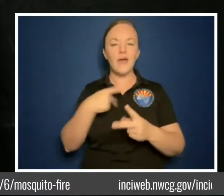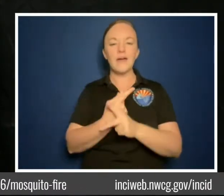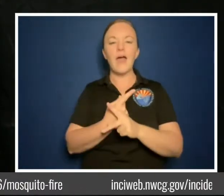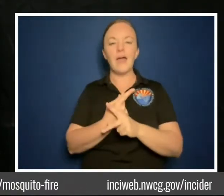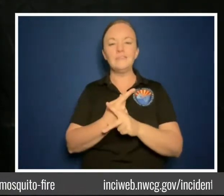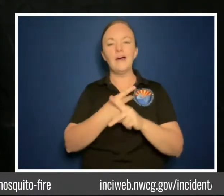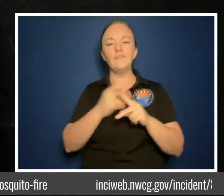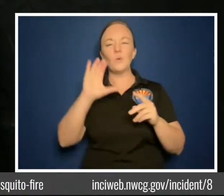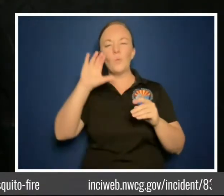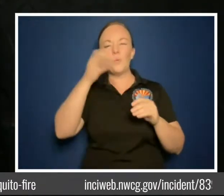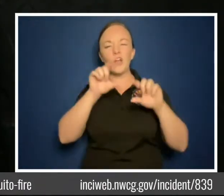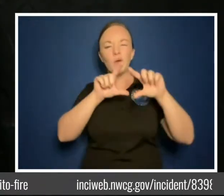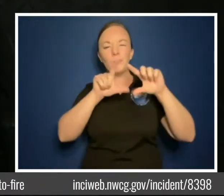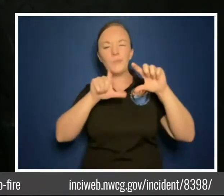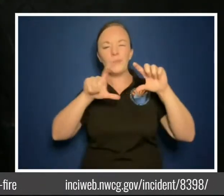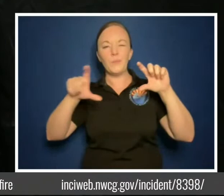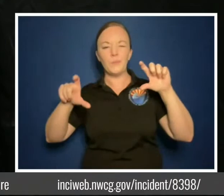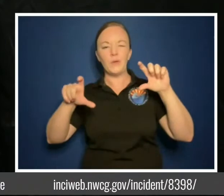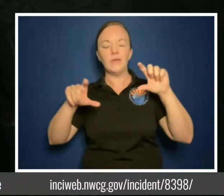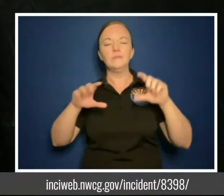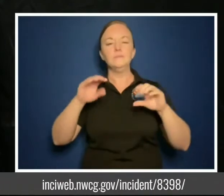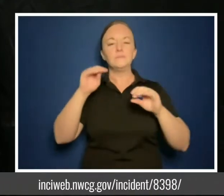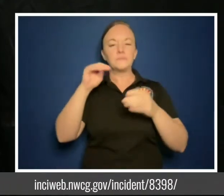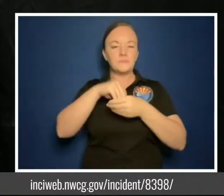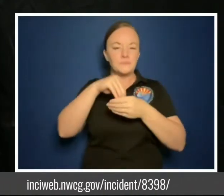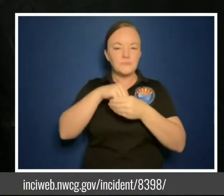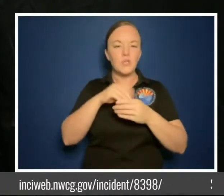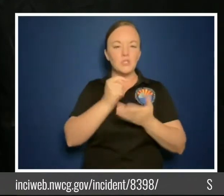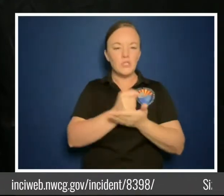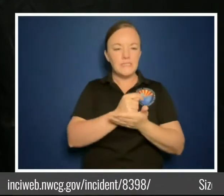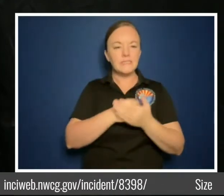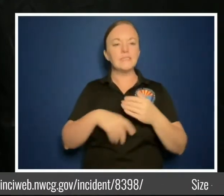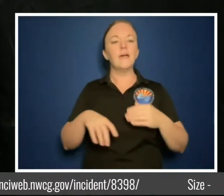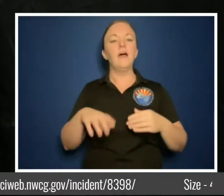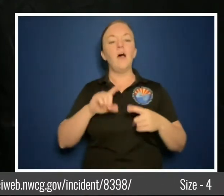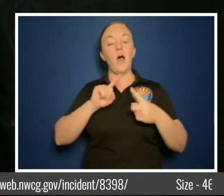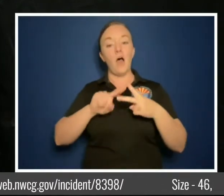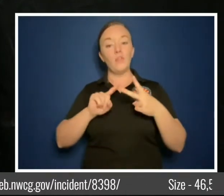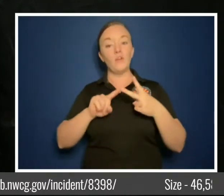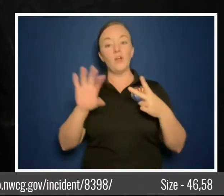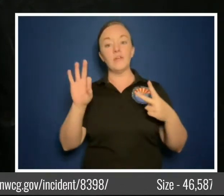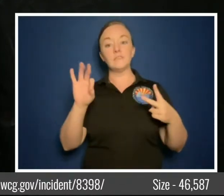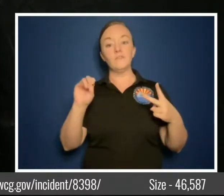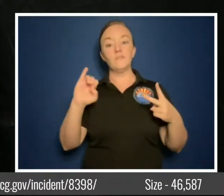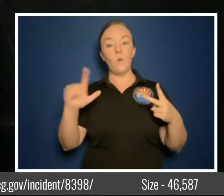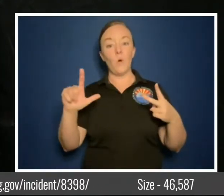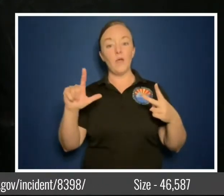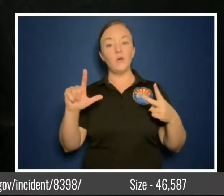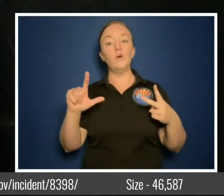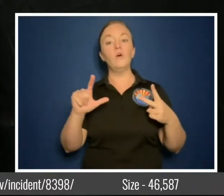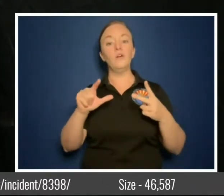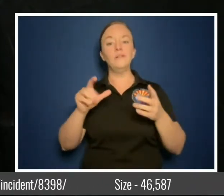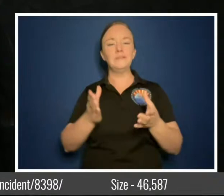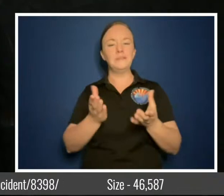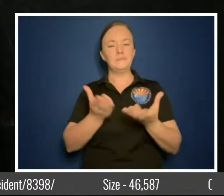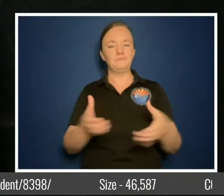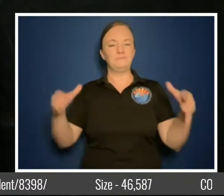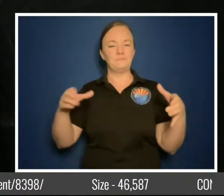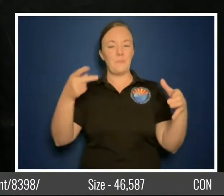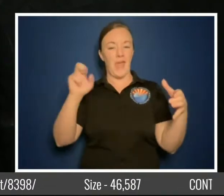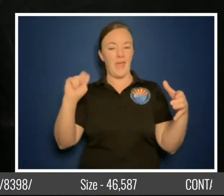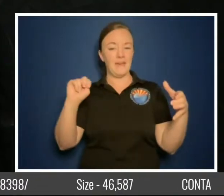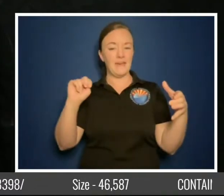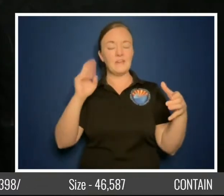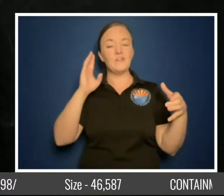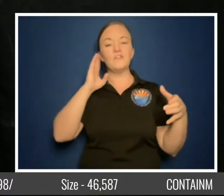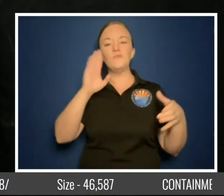put treats in. And then the other is foil roasting pans, which they use for cat litter boxes. There is a full list of the